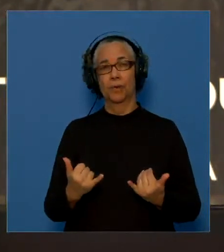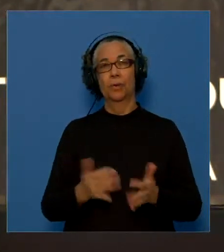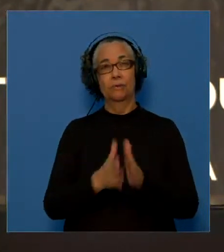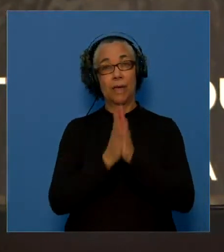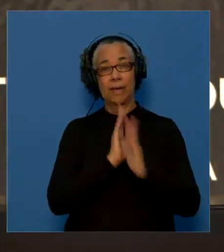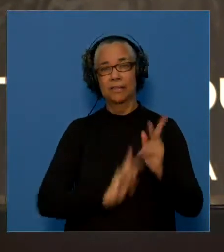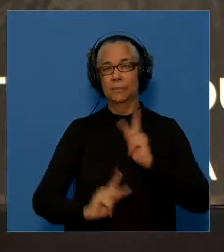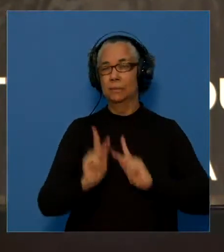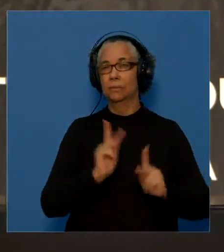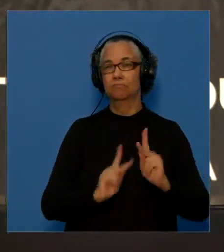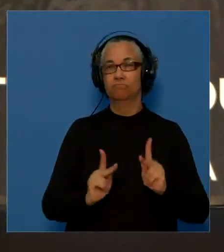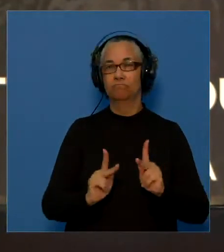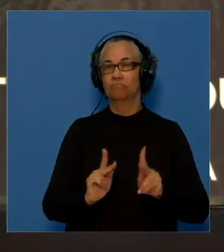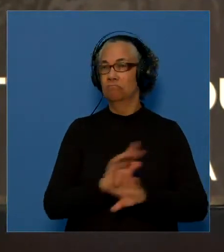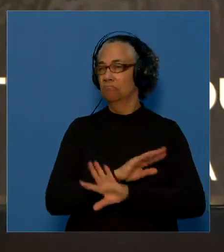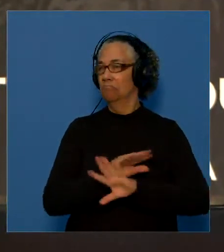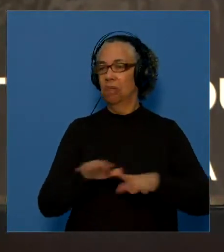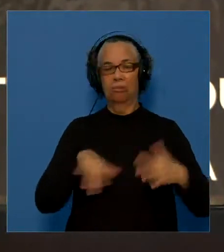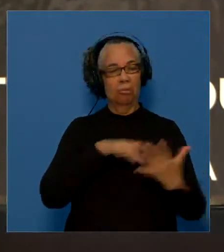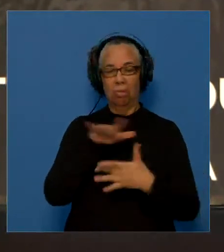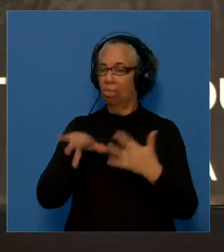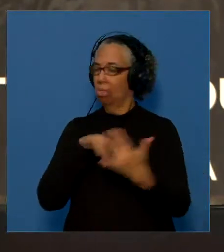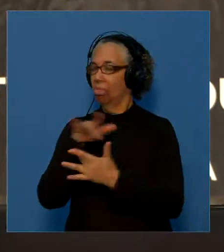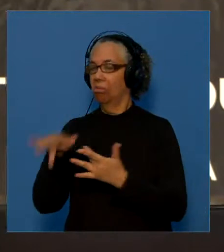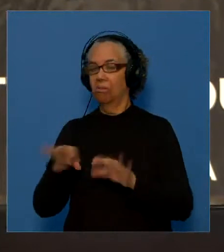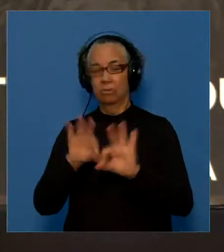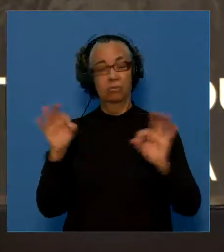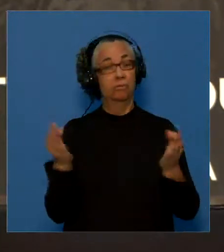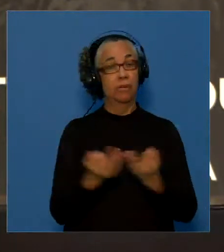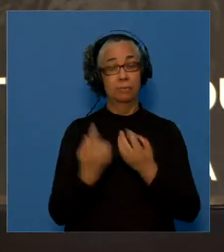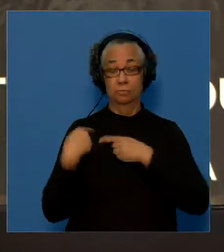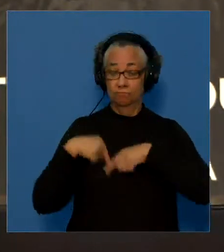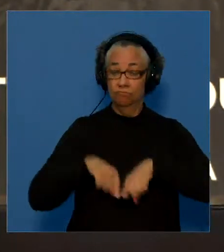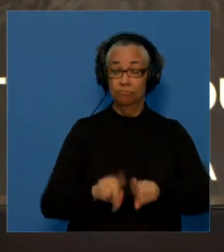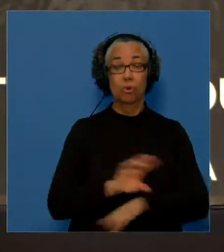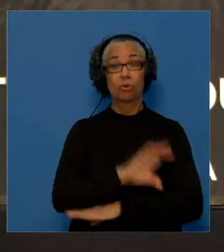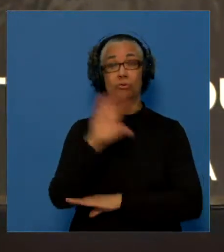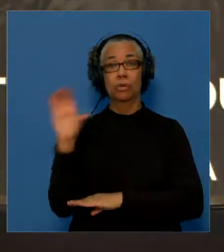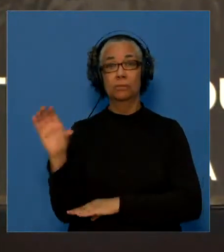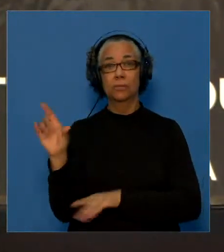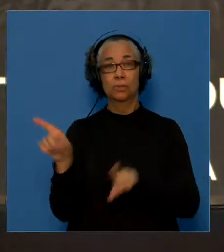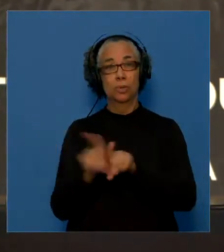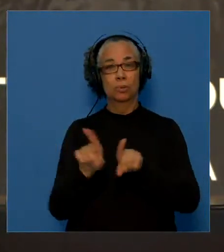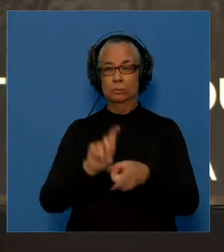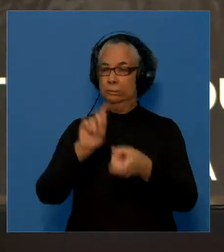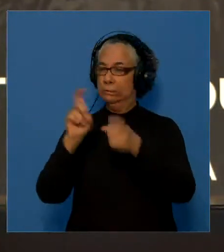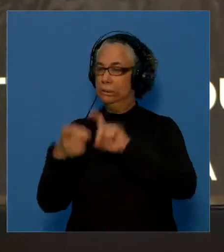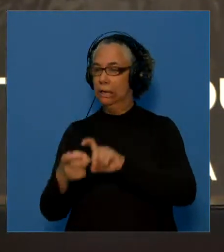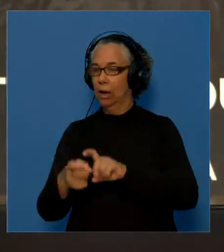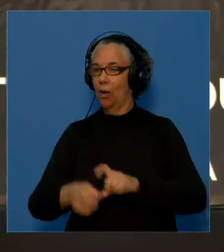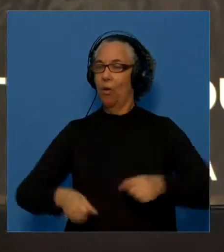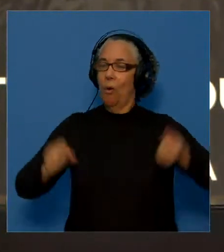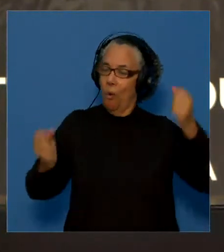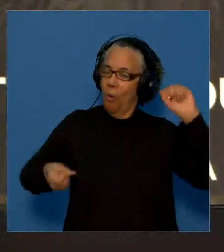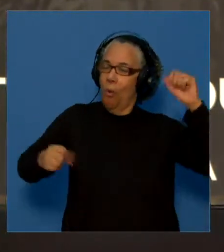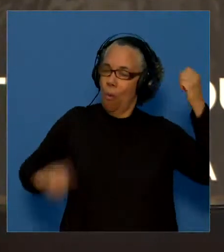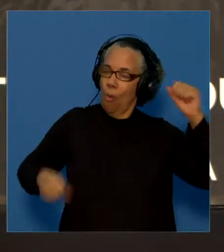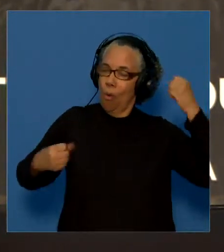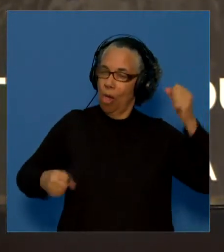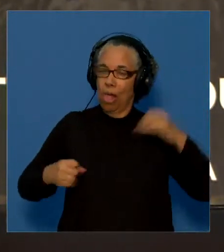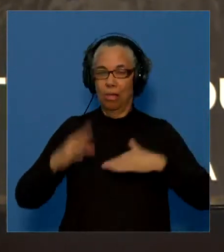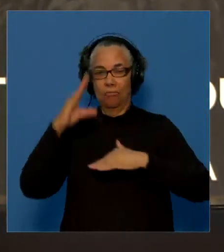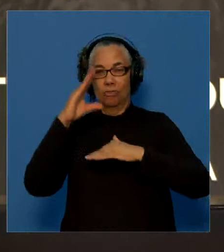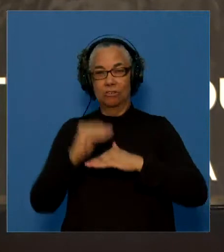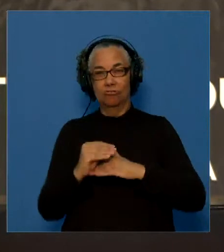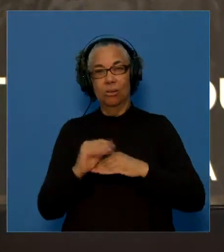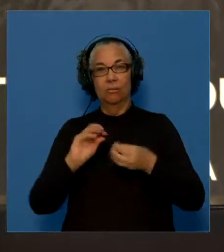people to not mix households during Christmas, we have also had to curtail activities such as gumbays, restrict the size of